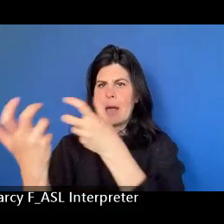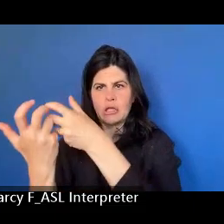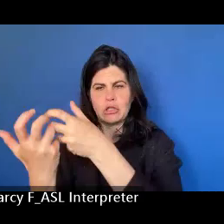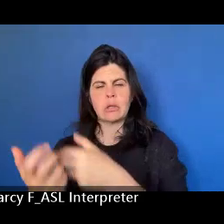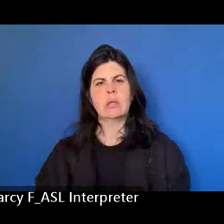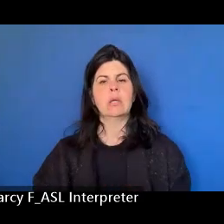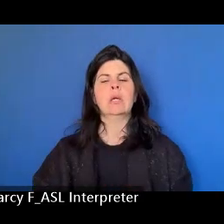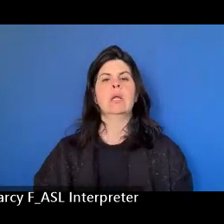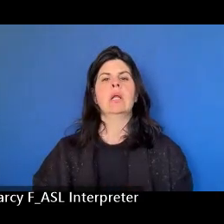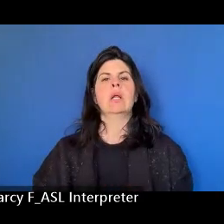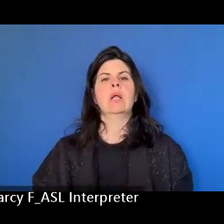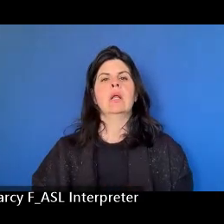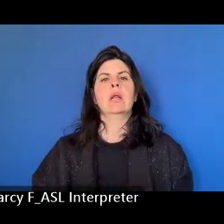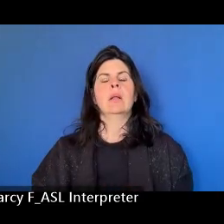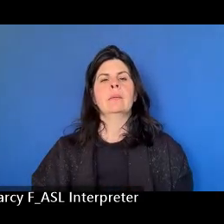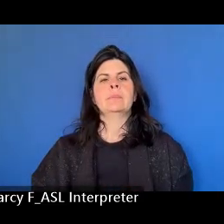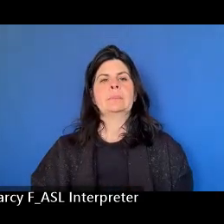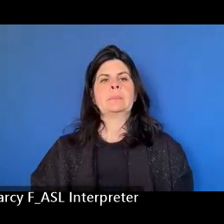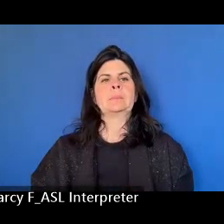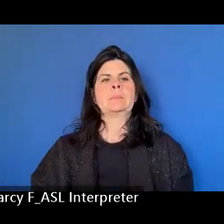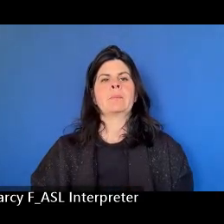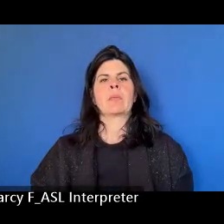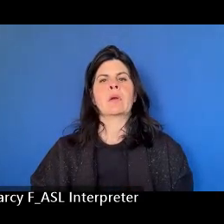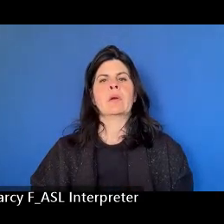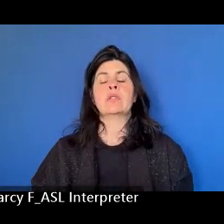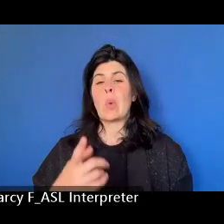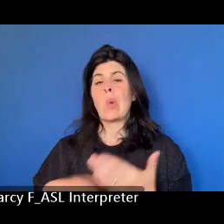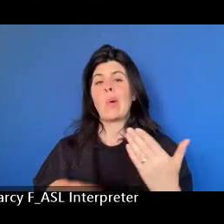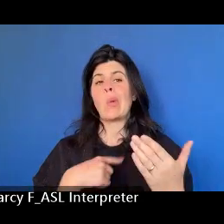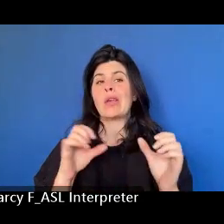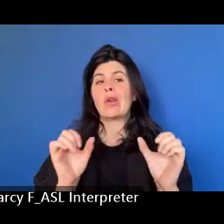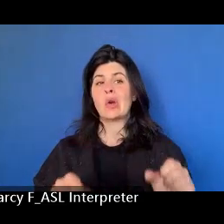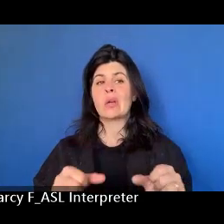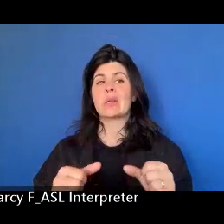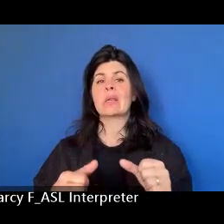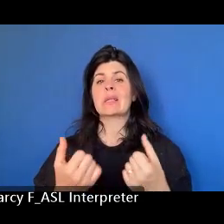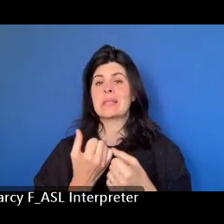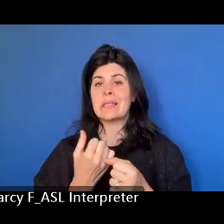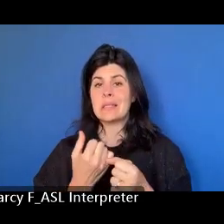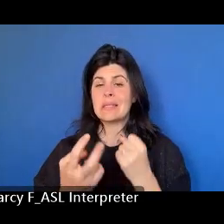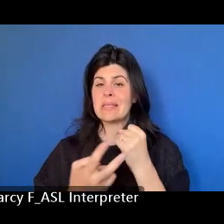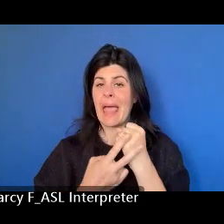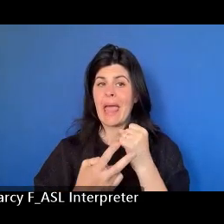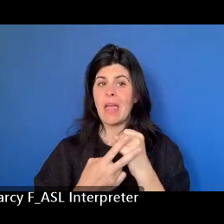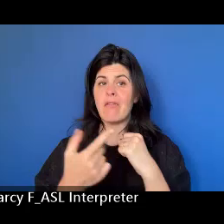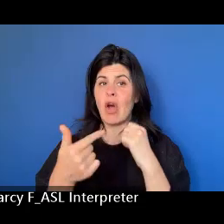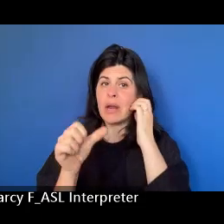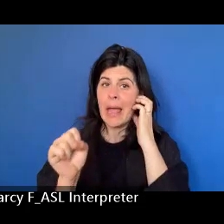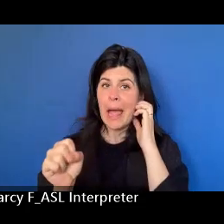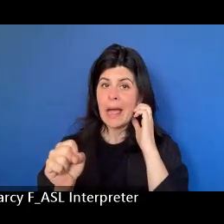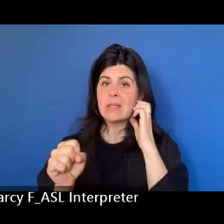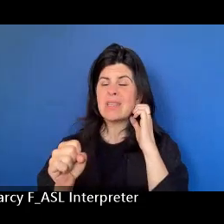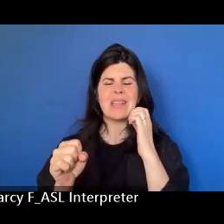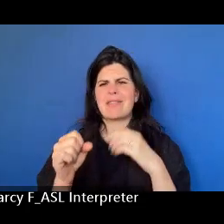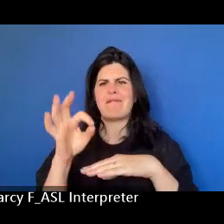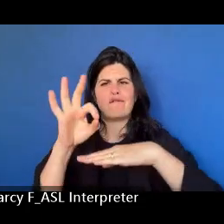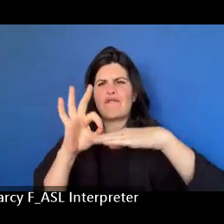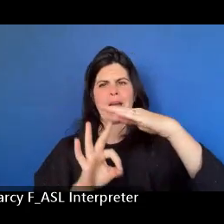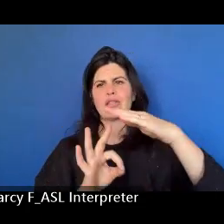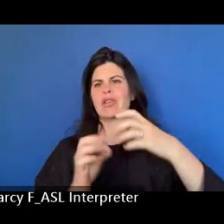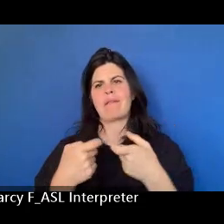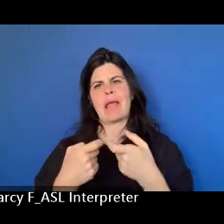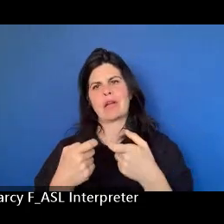Additionally, what we would save on the gas cost would be a fraction of the increased electrical cost. Our electrical